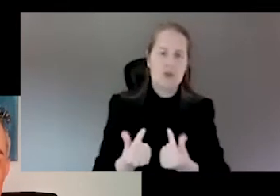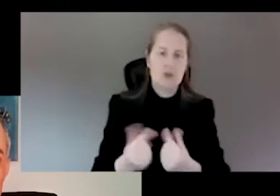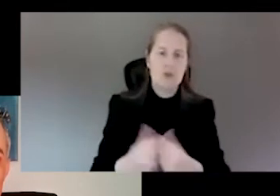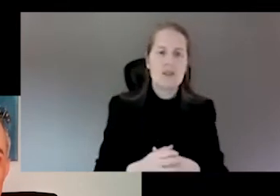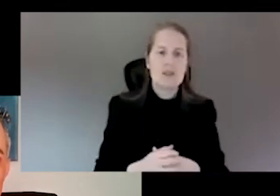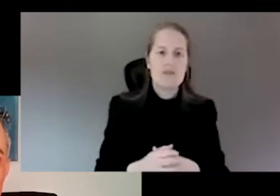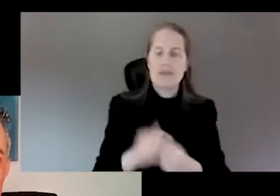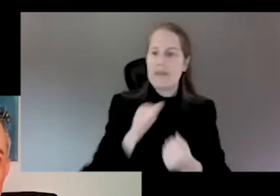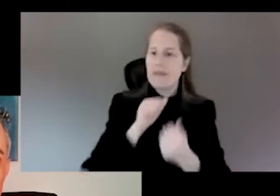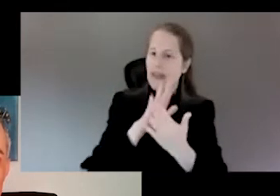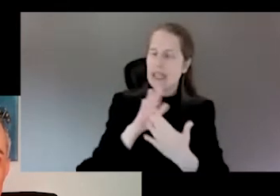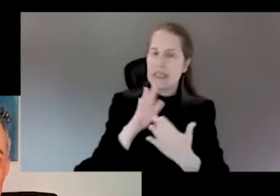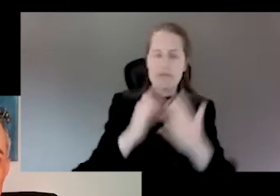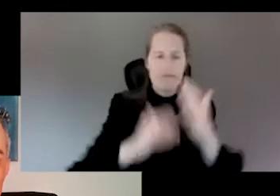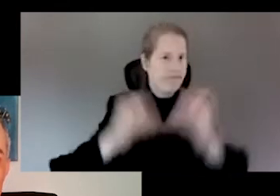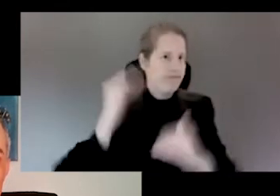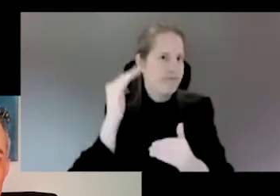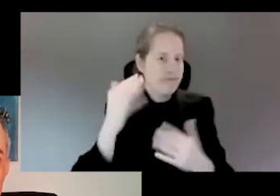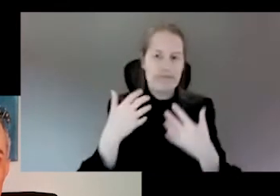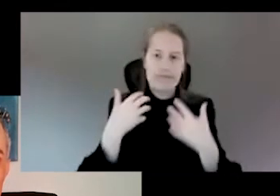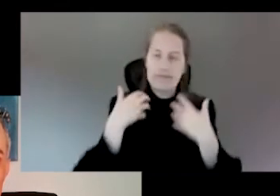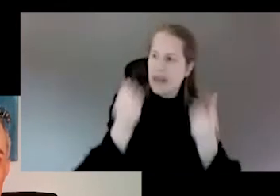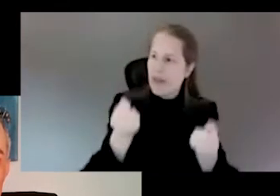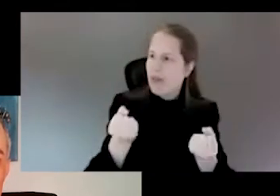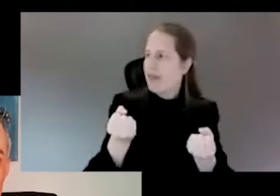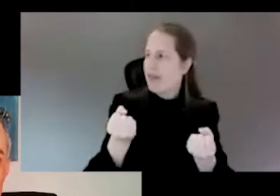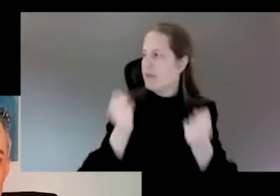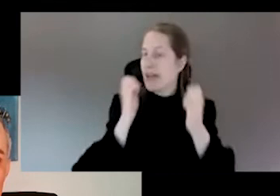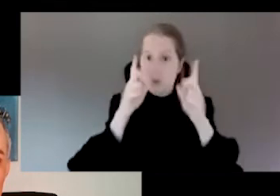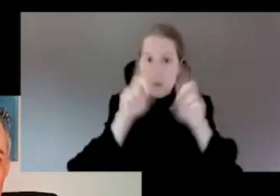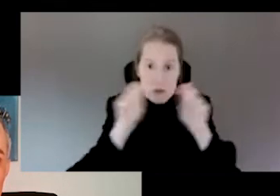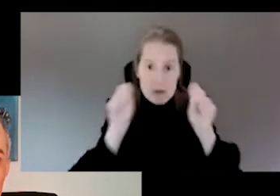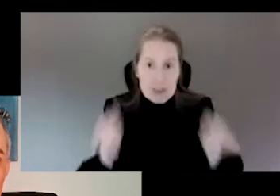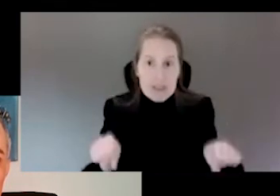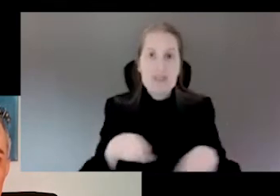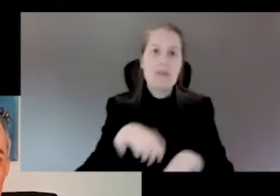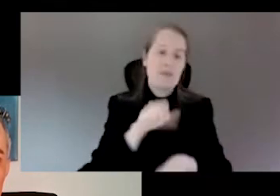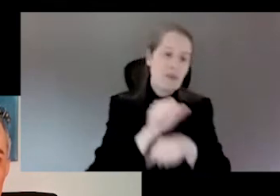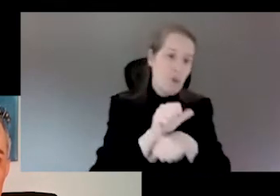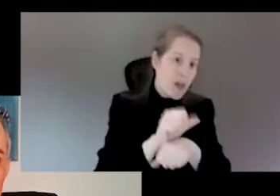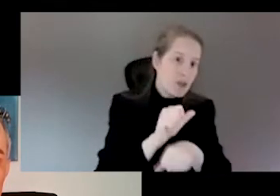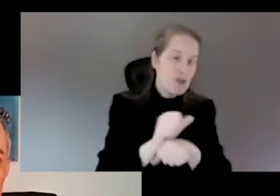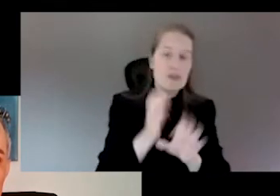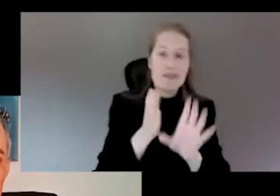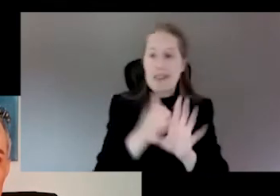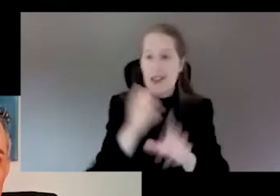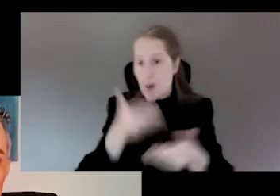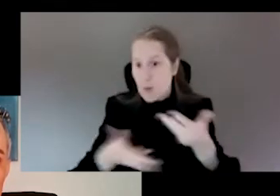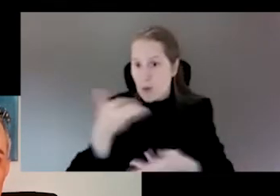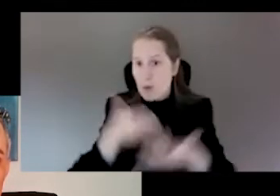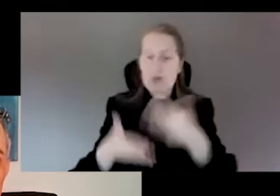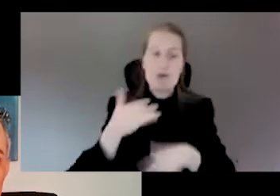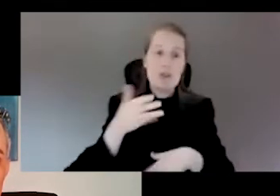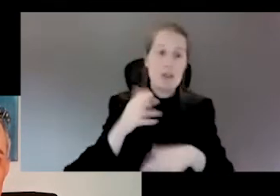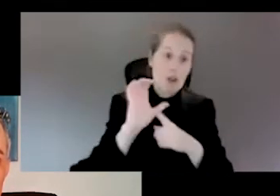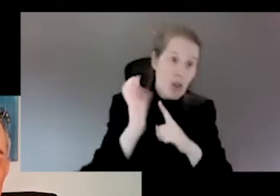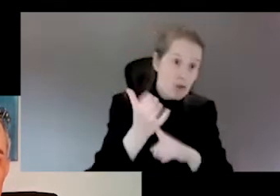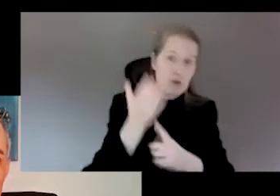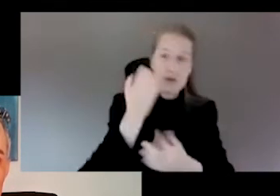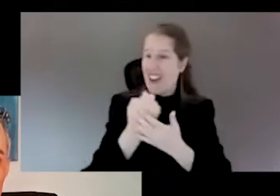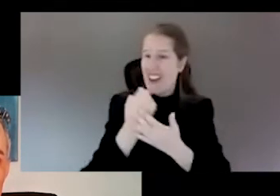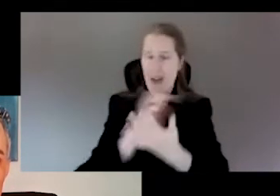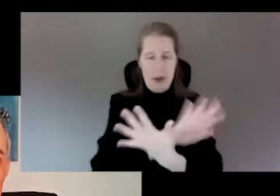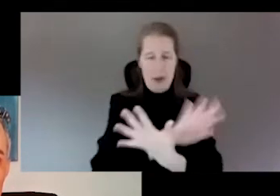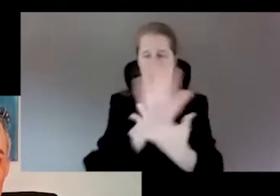in health, education, vocational, psychosocial, cultural, and economic domains. And